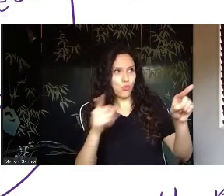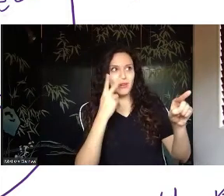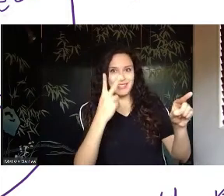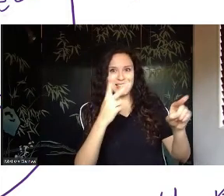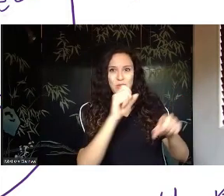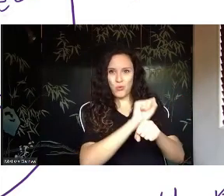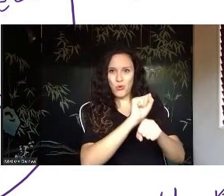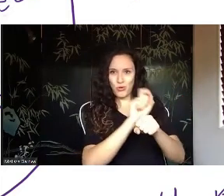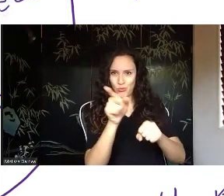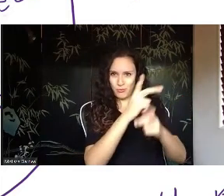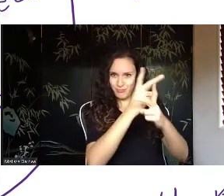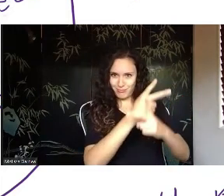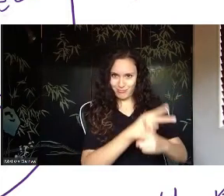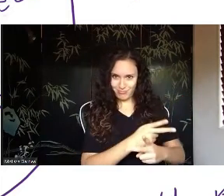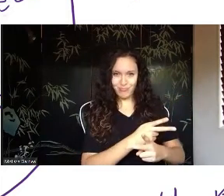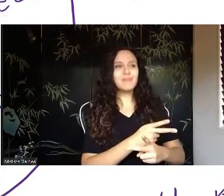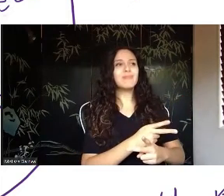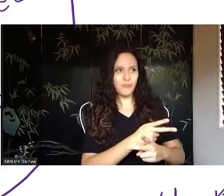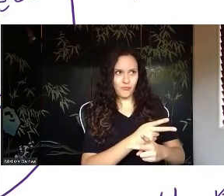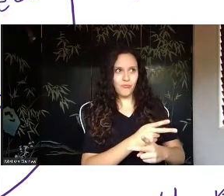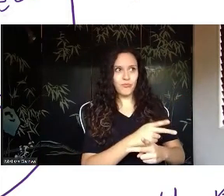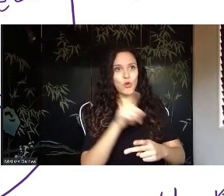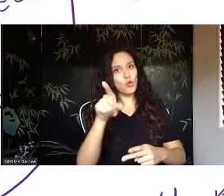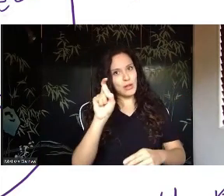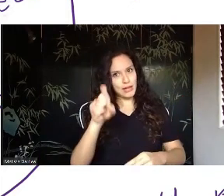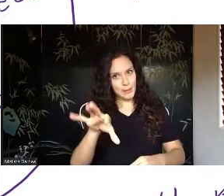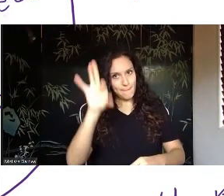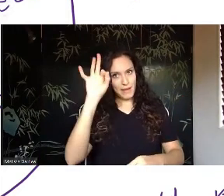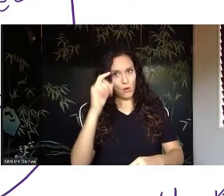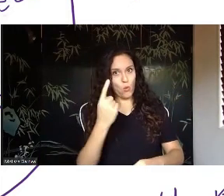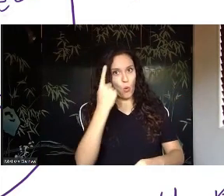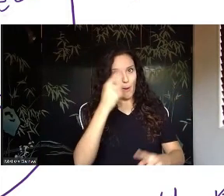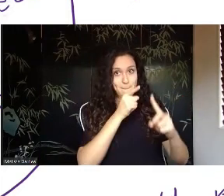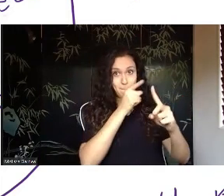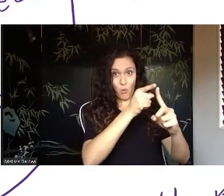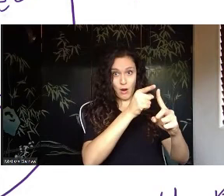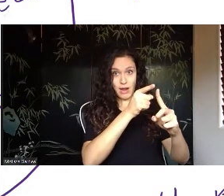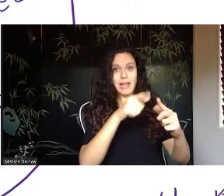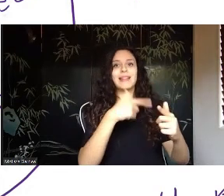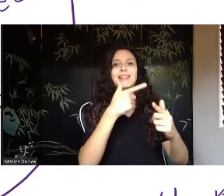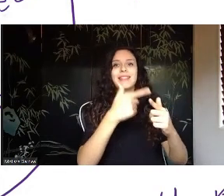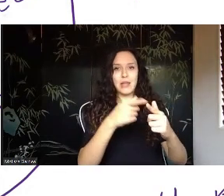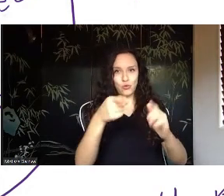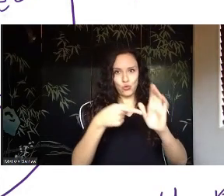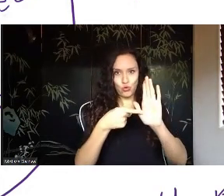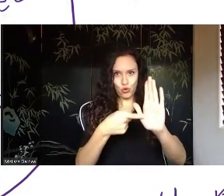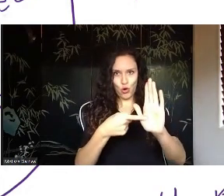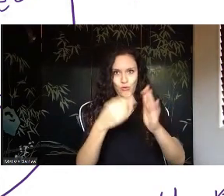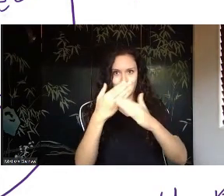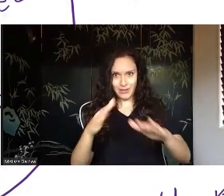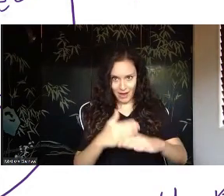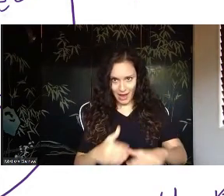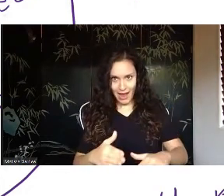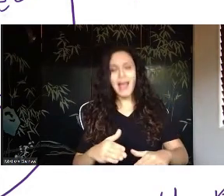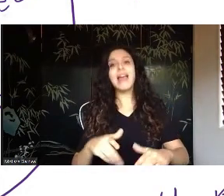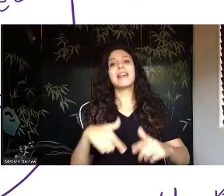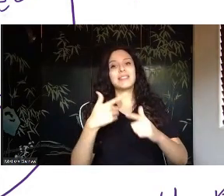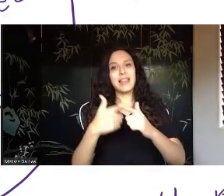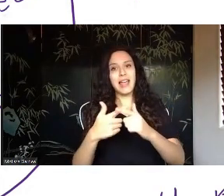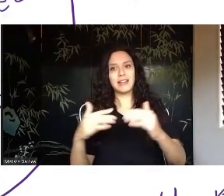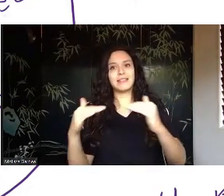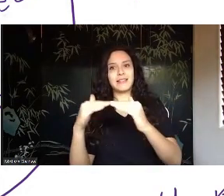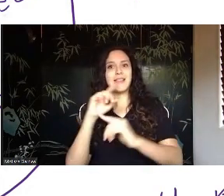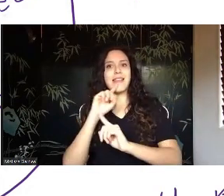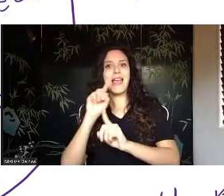trying to figure out if it was proportional, but I do need to see work in this area. Okay, so just pick one of those points and write the work